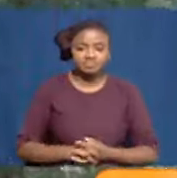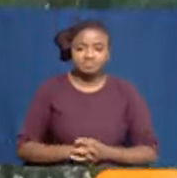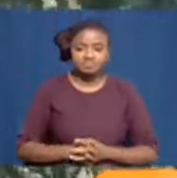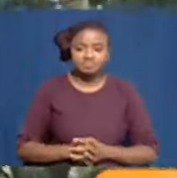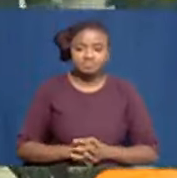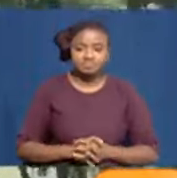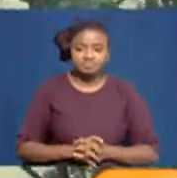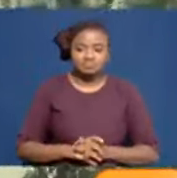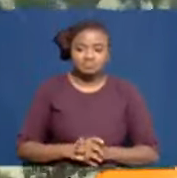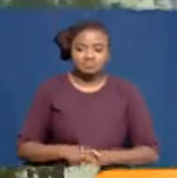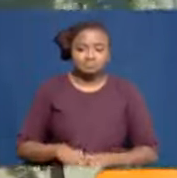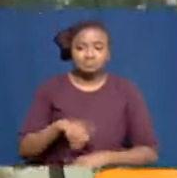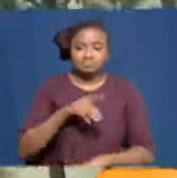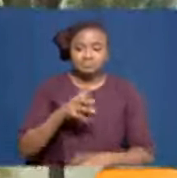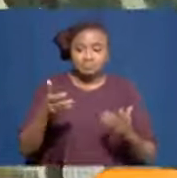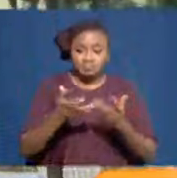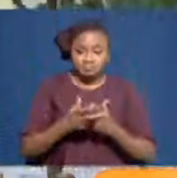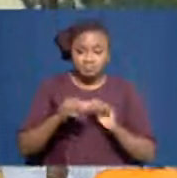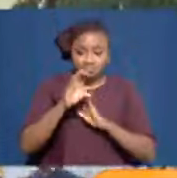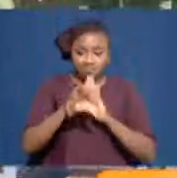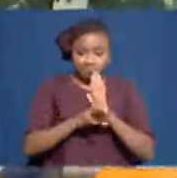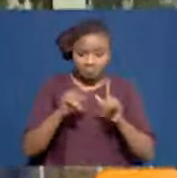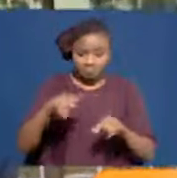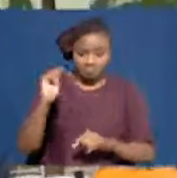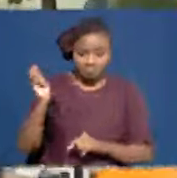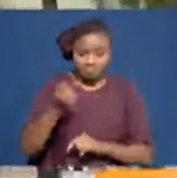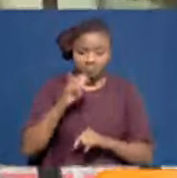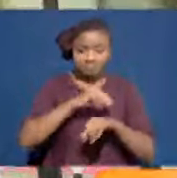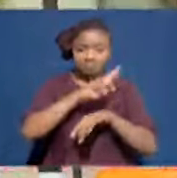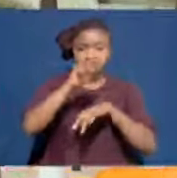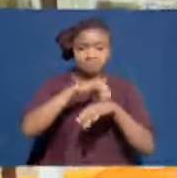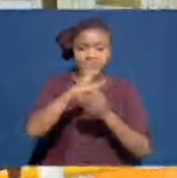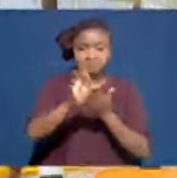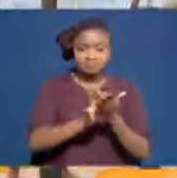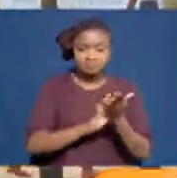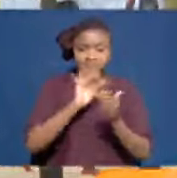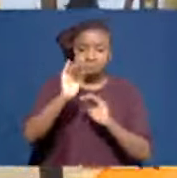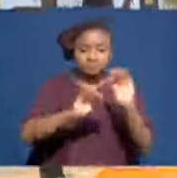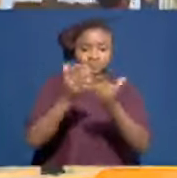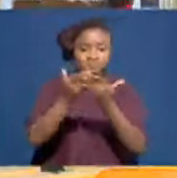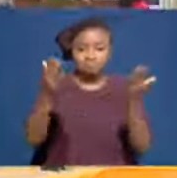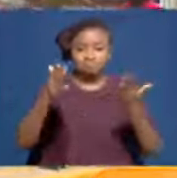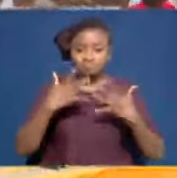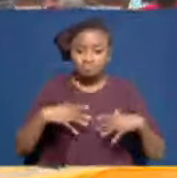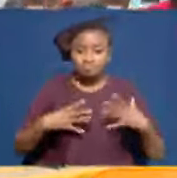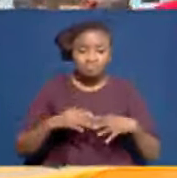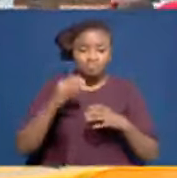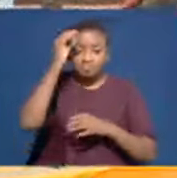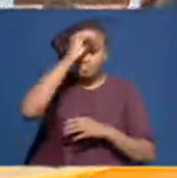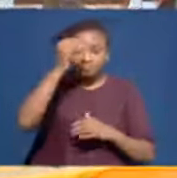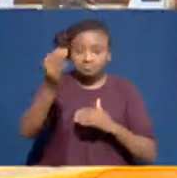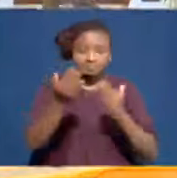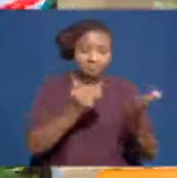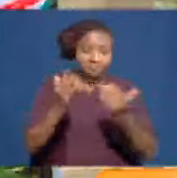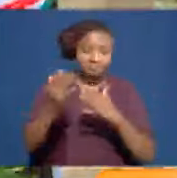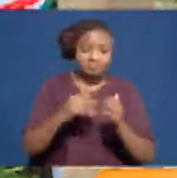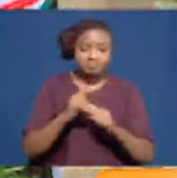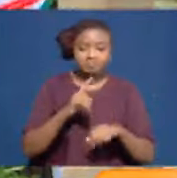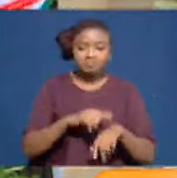of the Constitution of Kenya, the National Treasury has invited views from the public on this privatization program by the